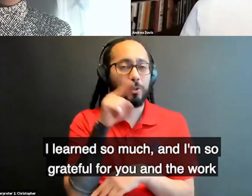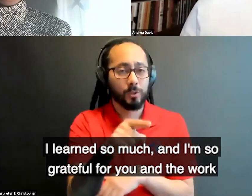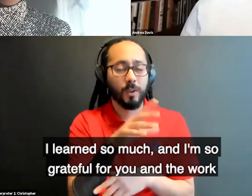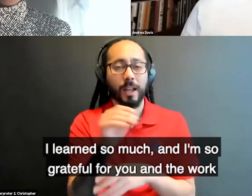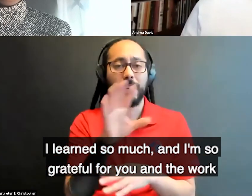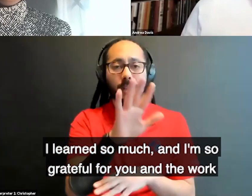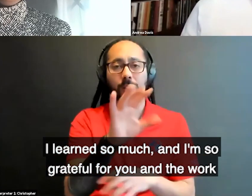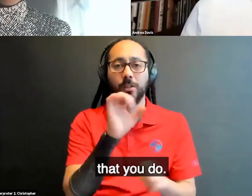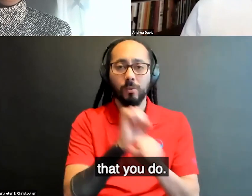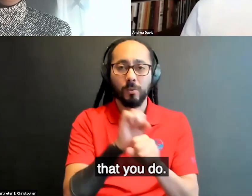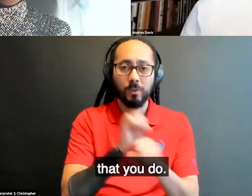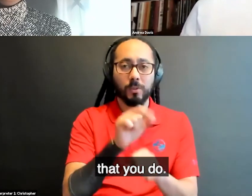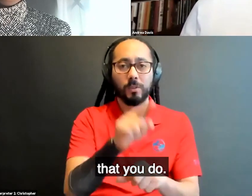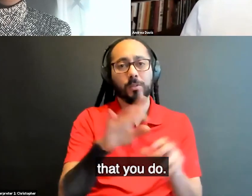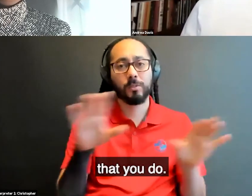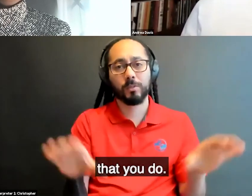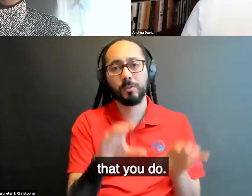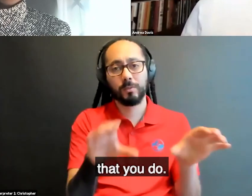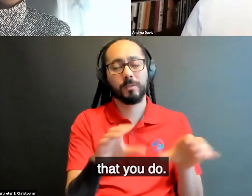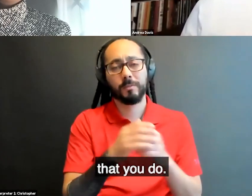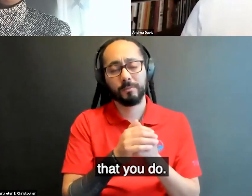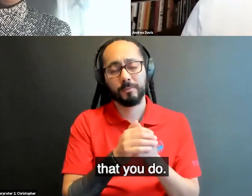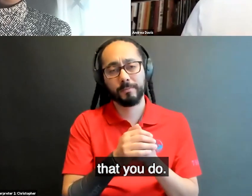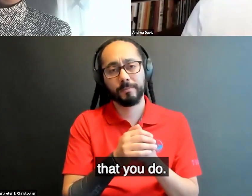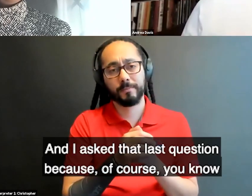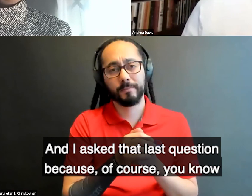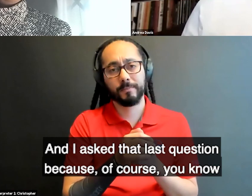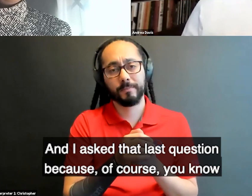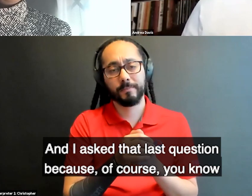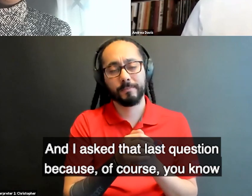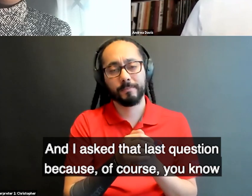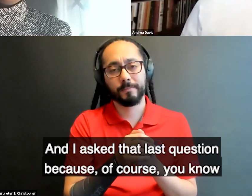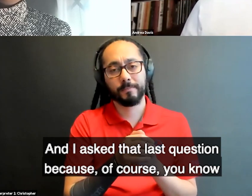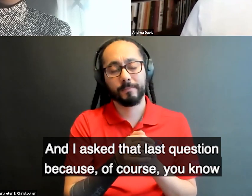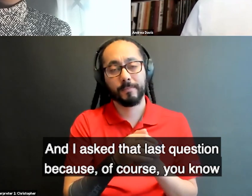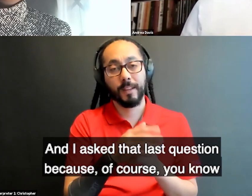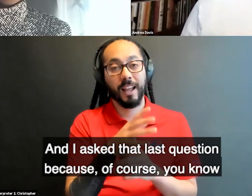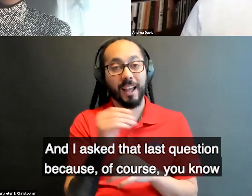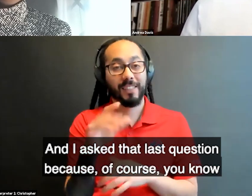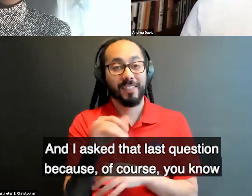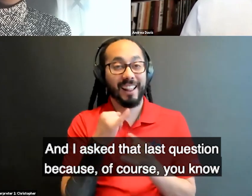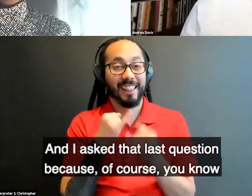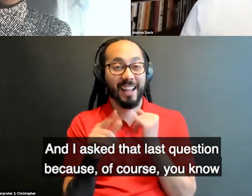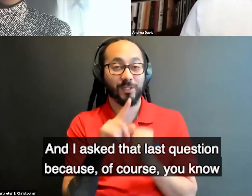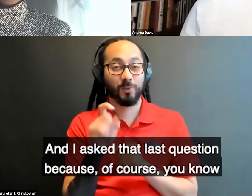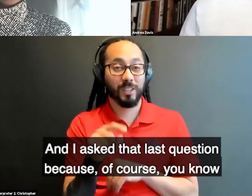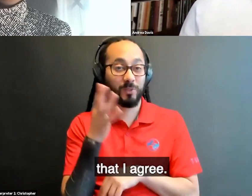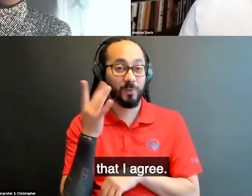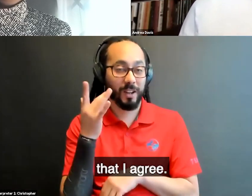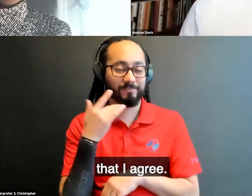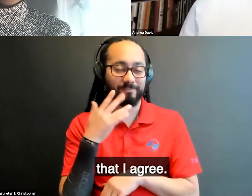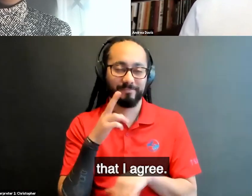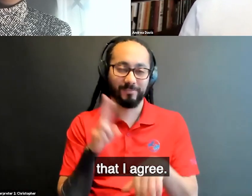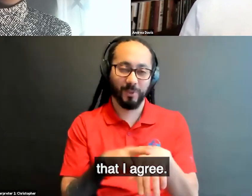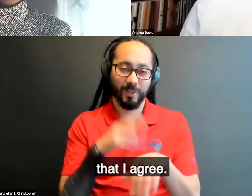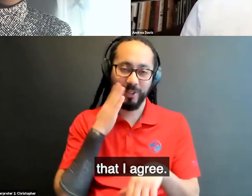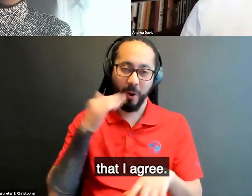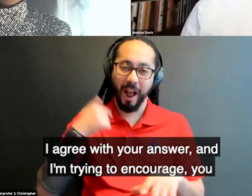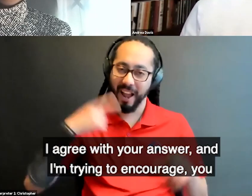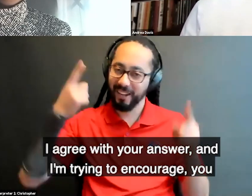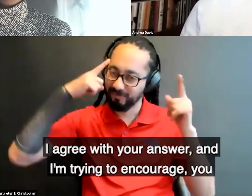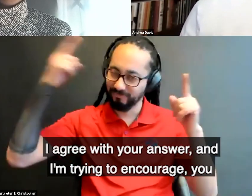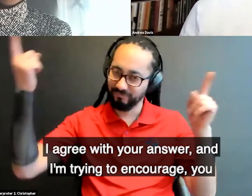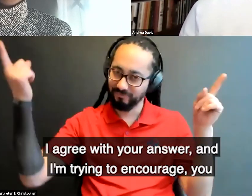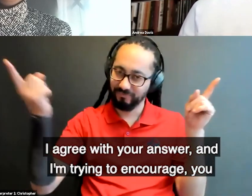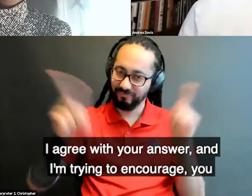work that you do. And I asked that last question because, of course, you know that I agree. I